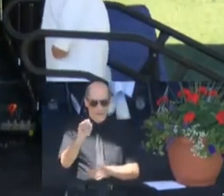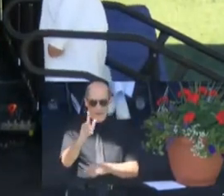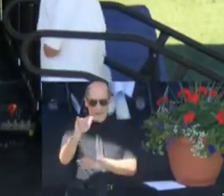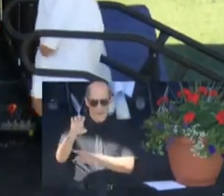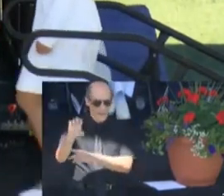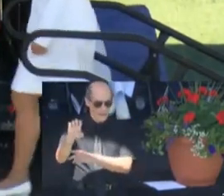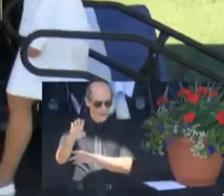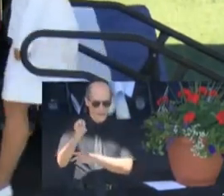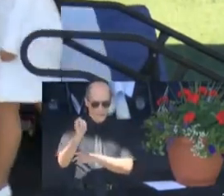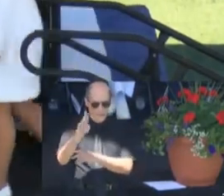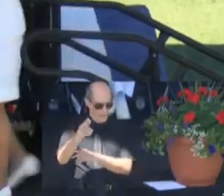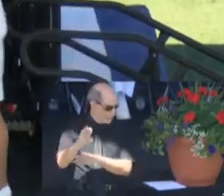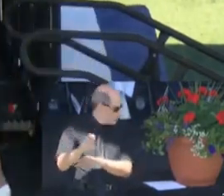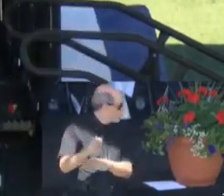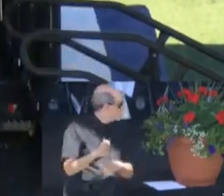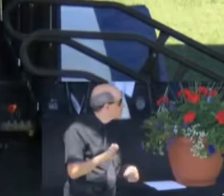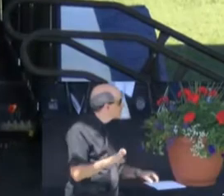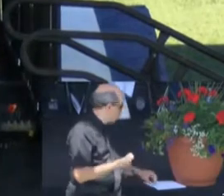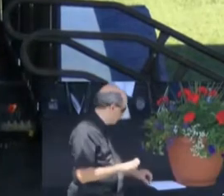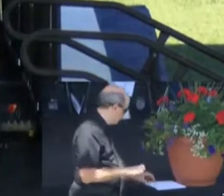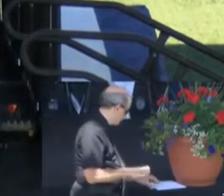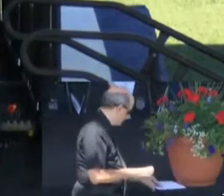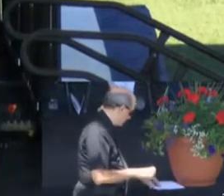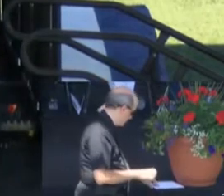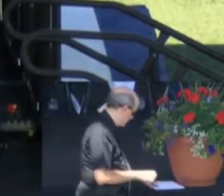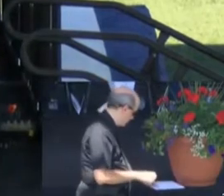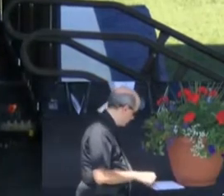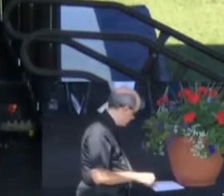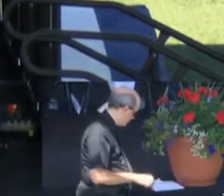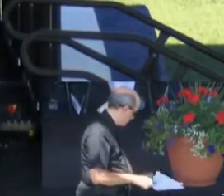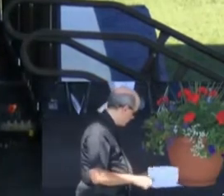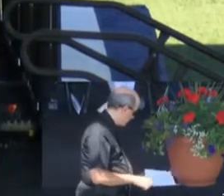Hallie Marie Breidenthal.